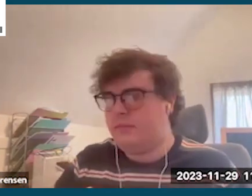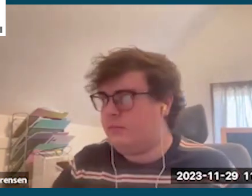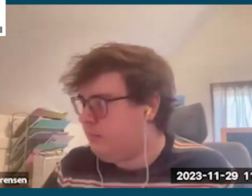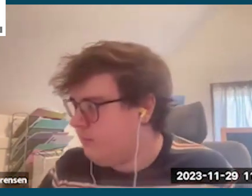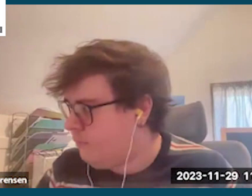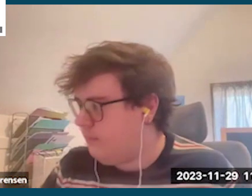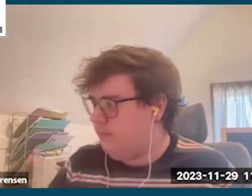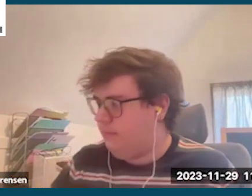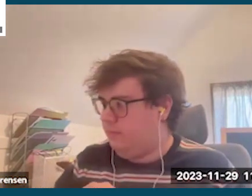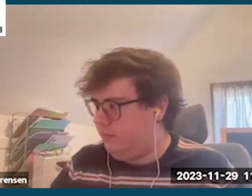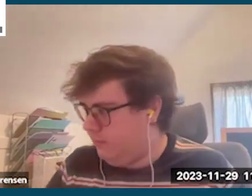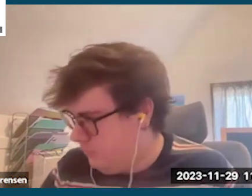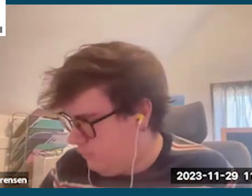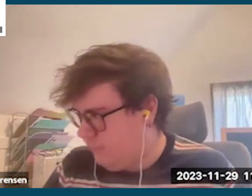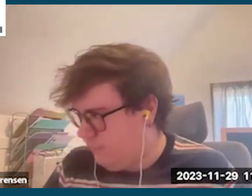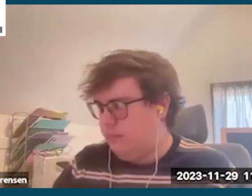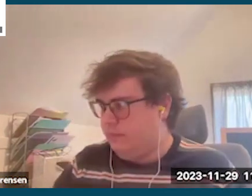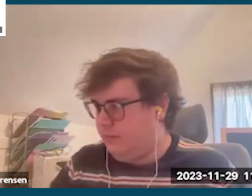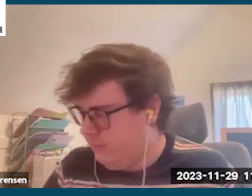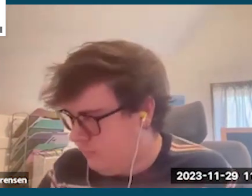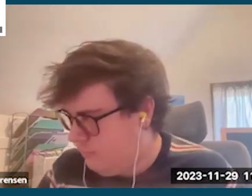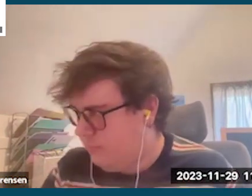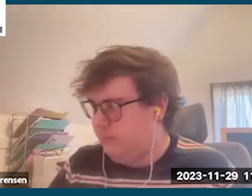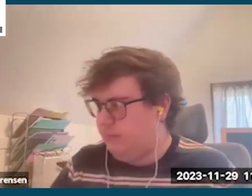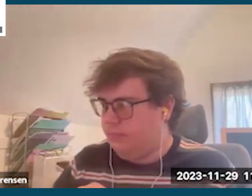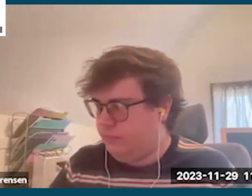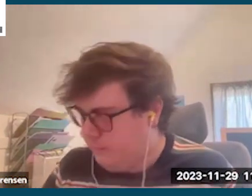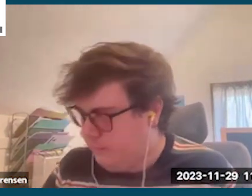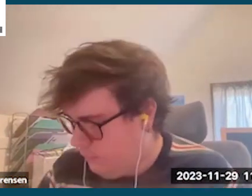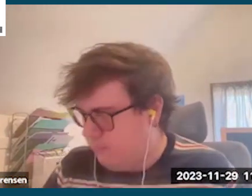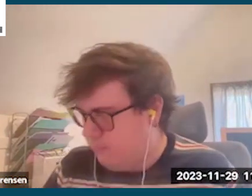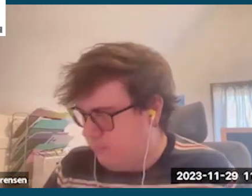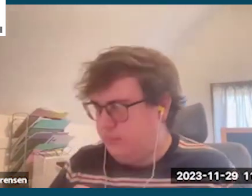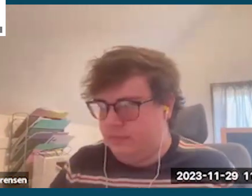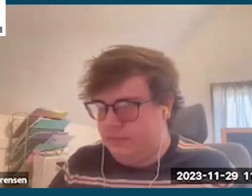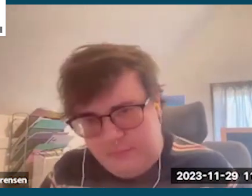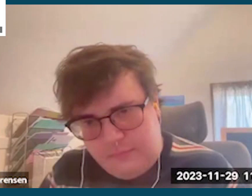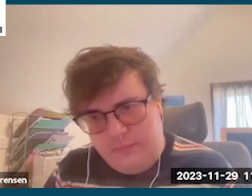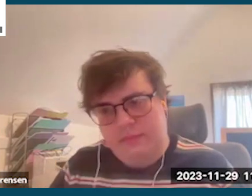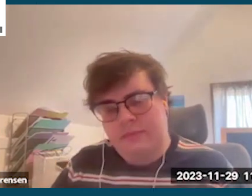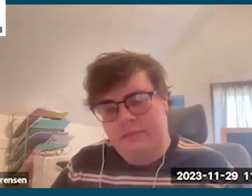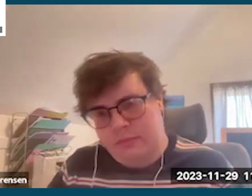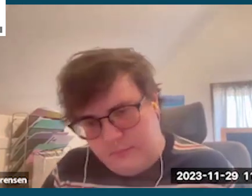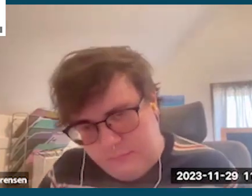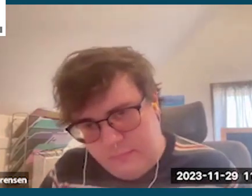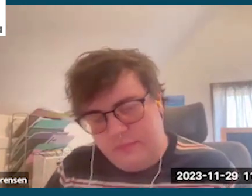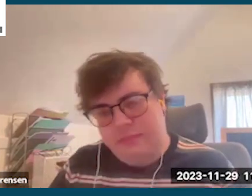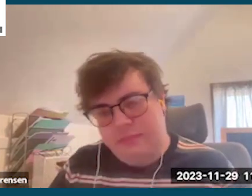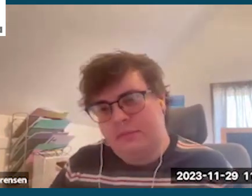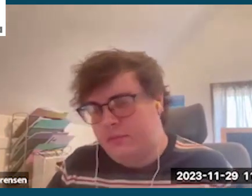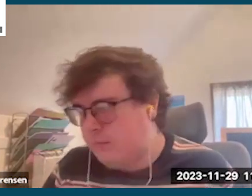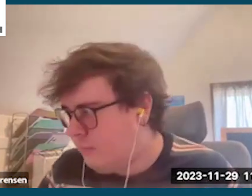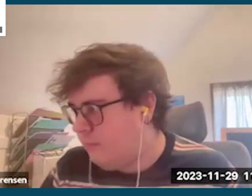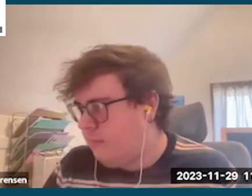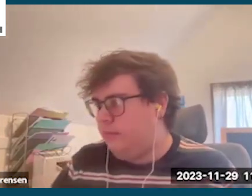you think they can't understand you, you still need to tell them what you're doing. You need to treat your disabled